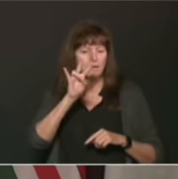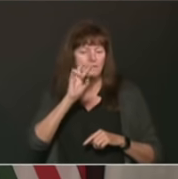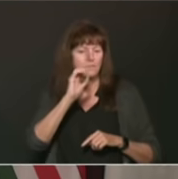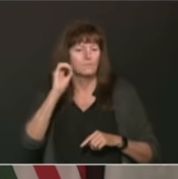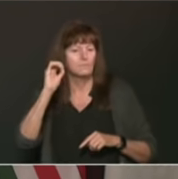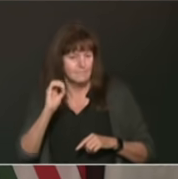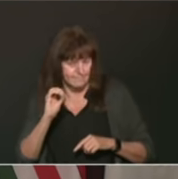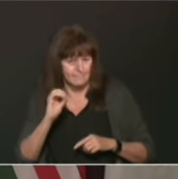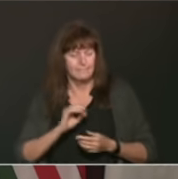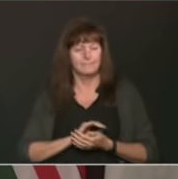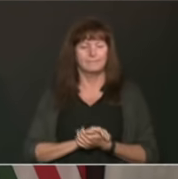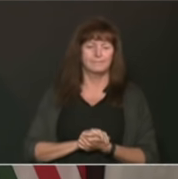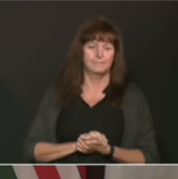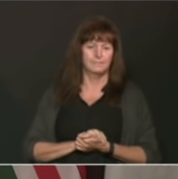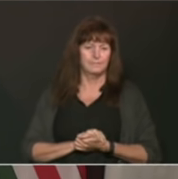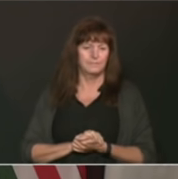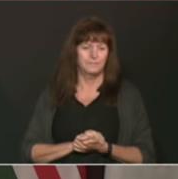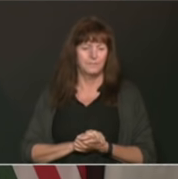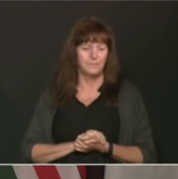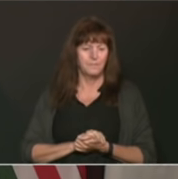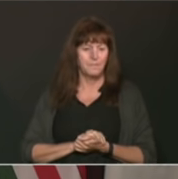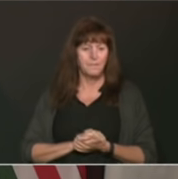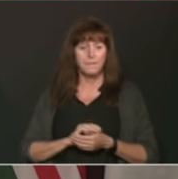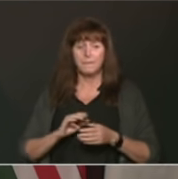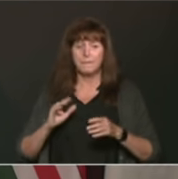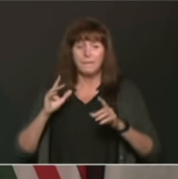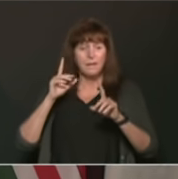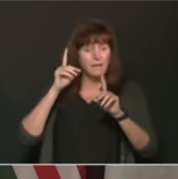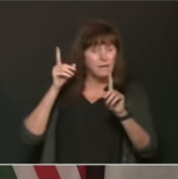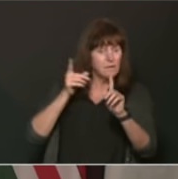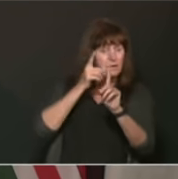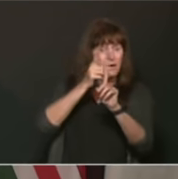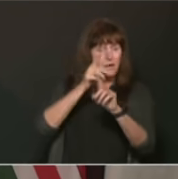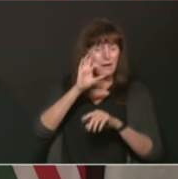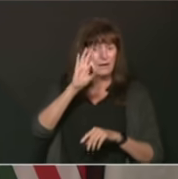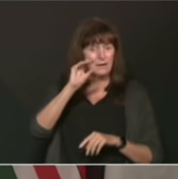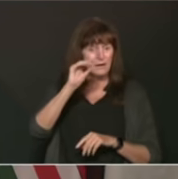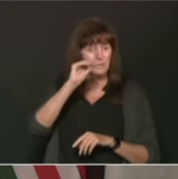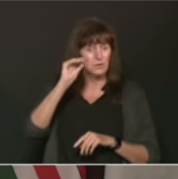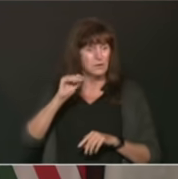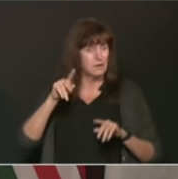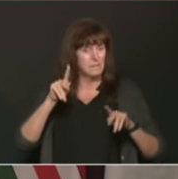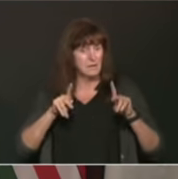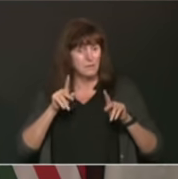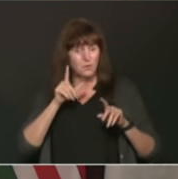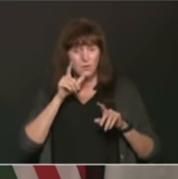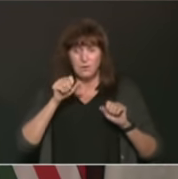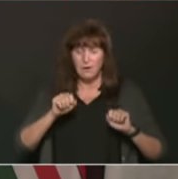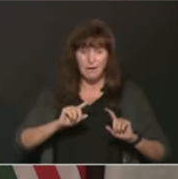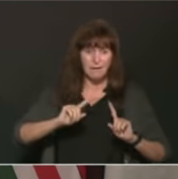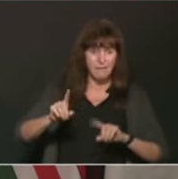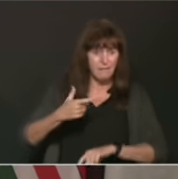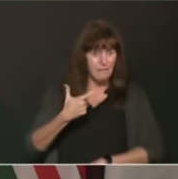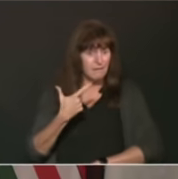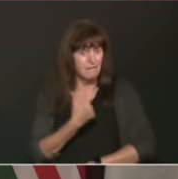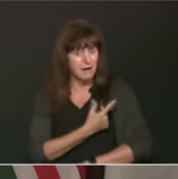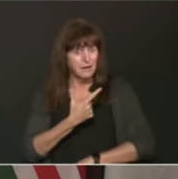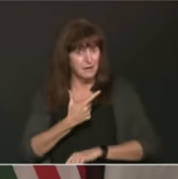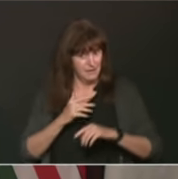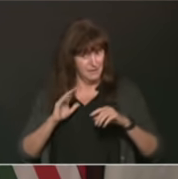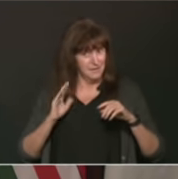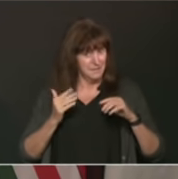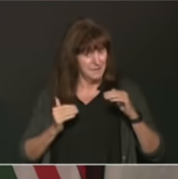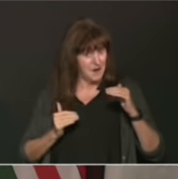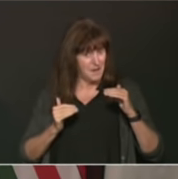moving closer to our target of 90% of eligible Ontarians vaccinated, which will help to slow the transmission of the